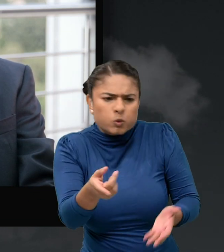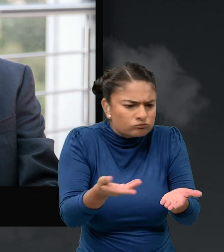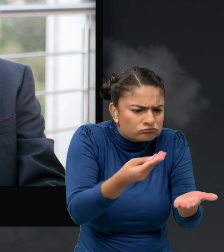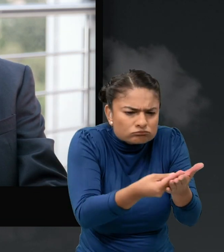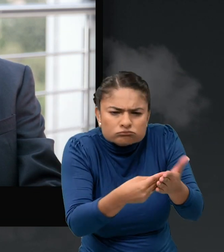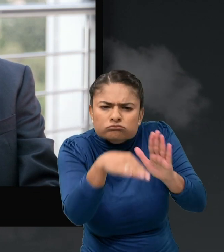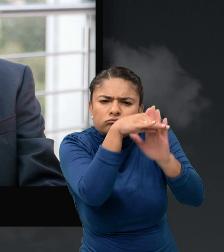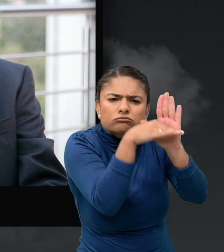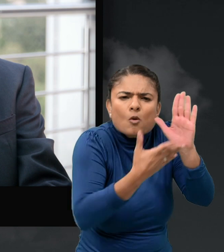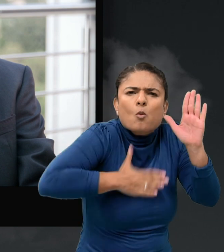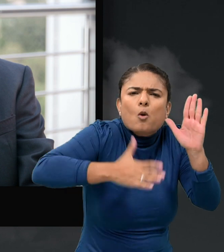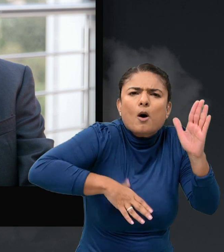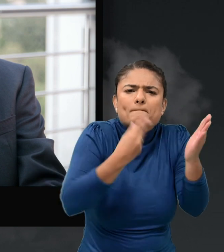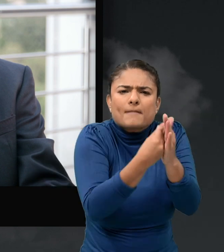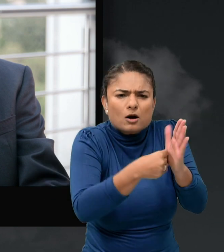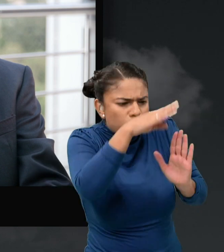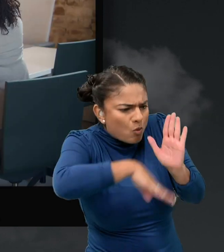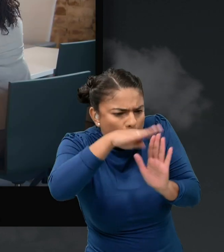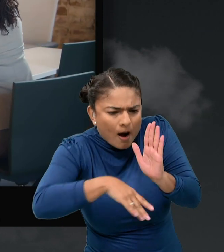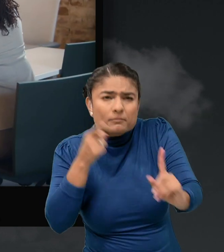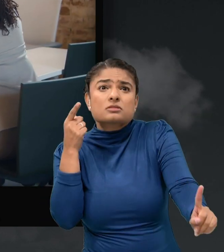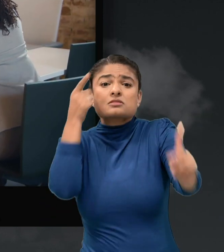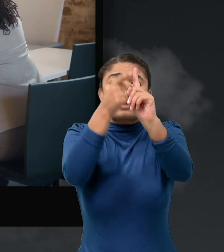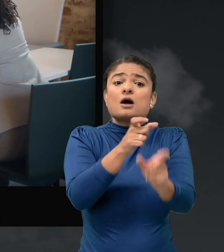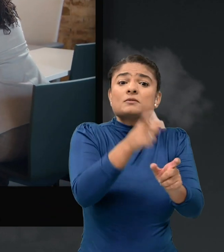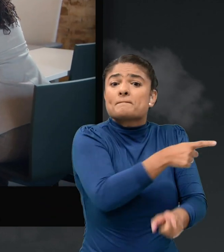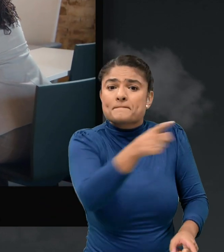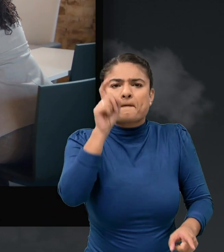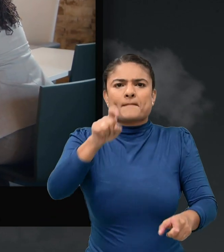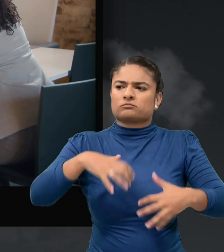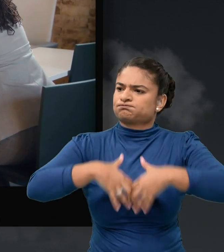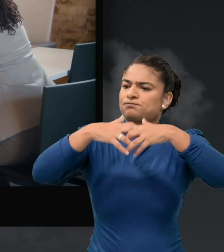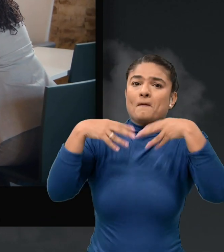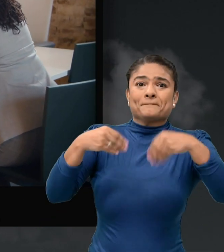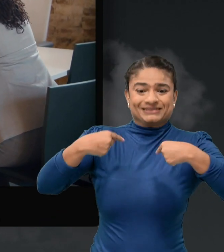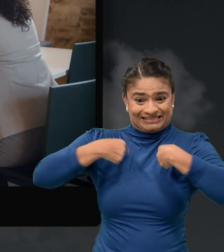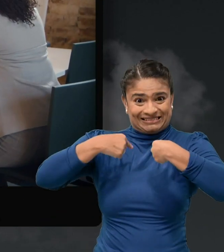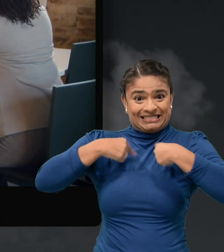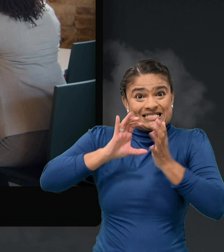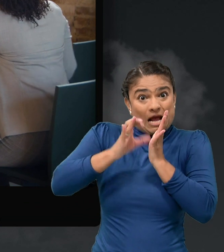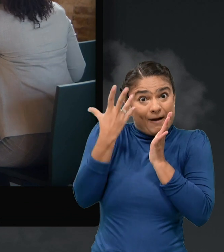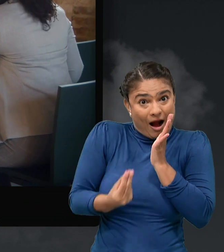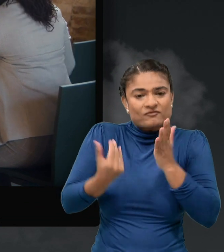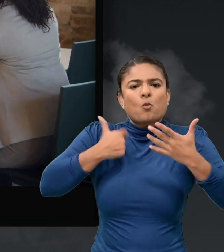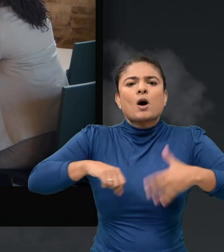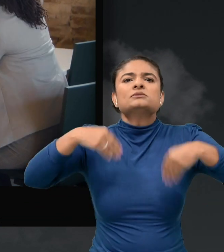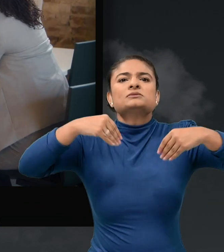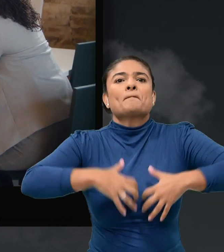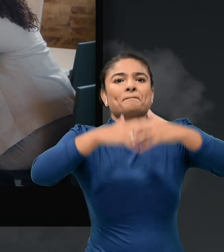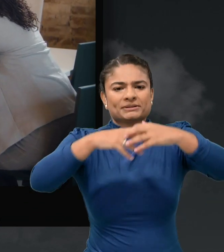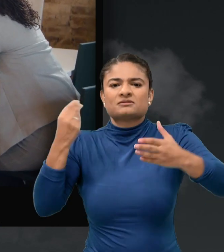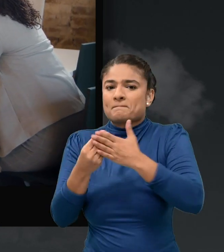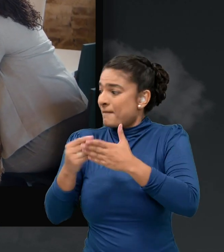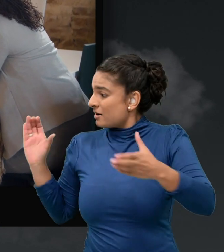ring-fence some funding where we have tailored a program for the priority target group being the entrepreneurs with